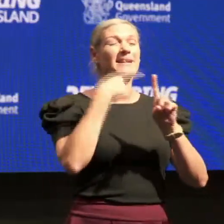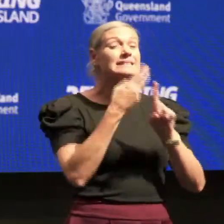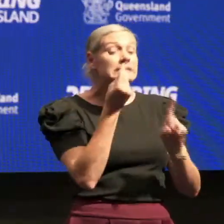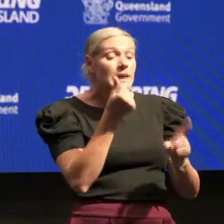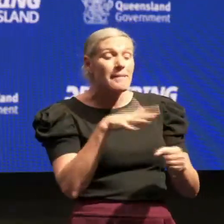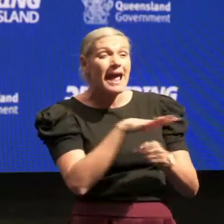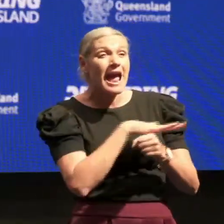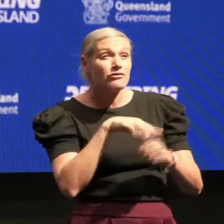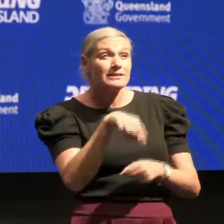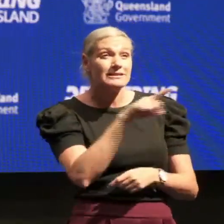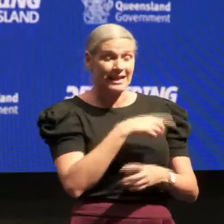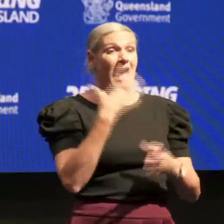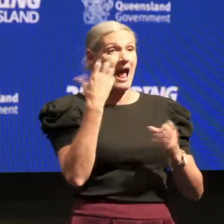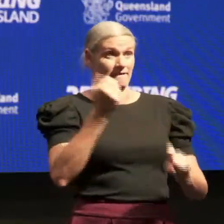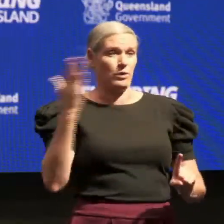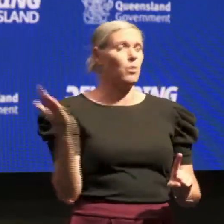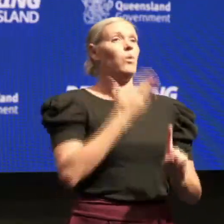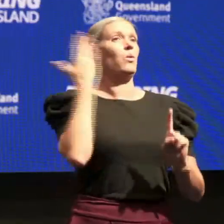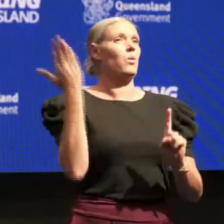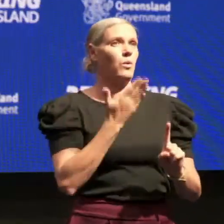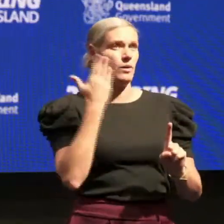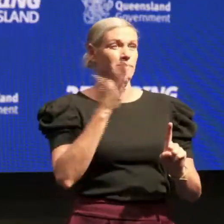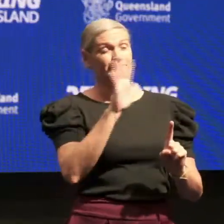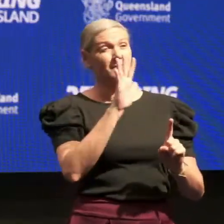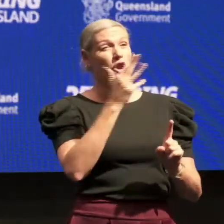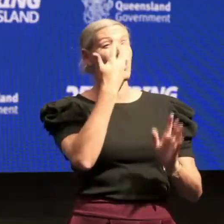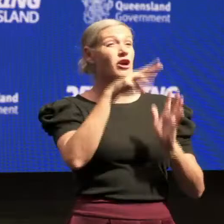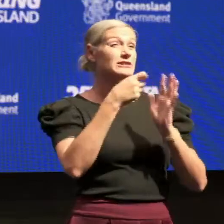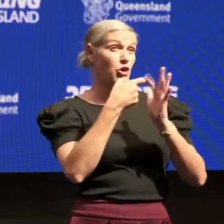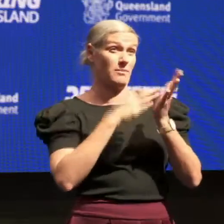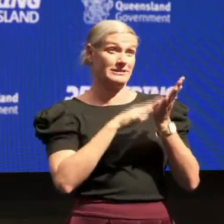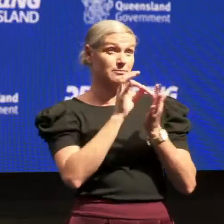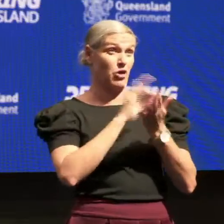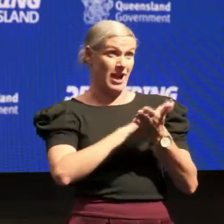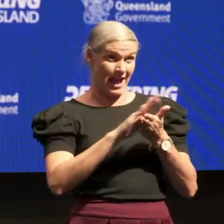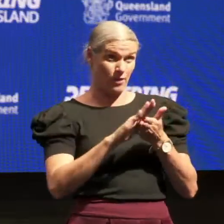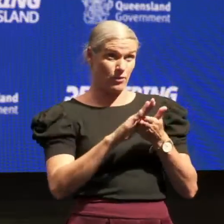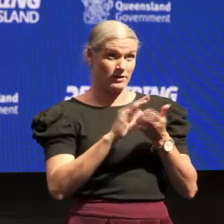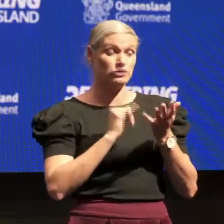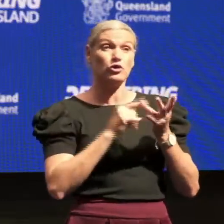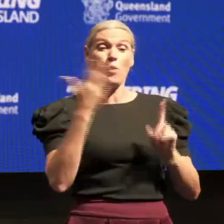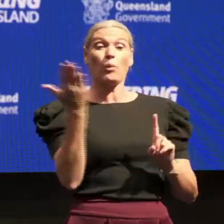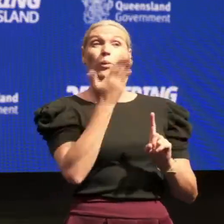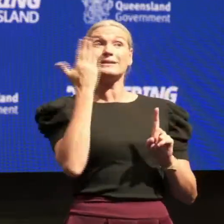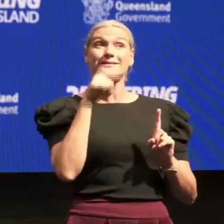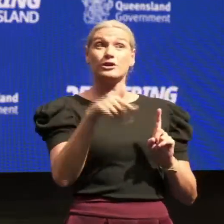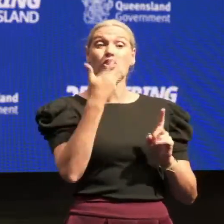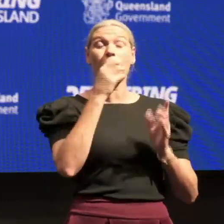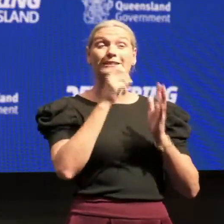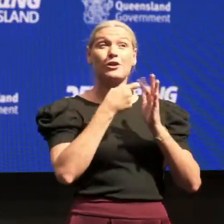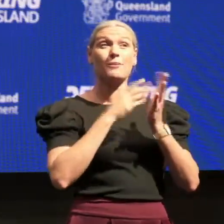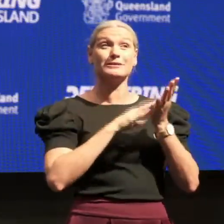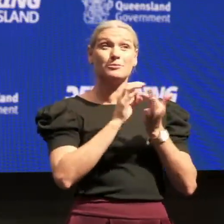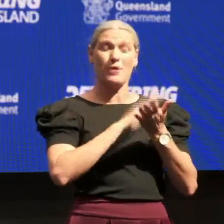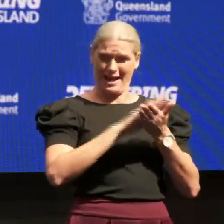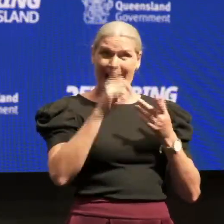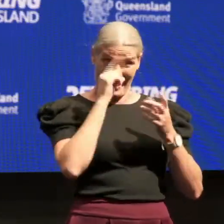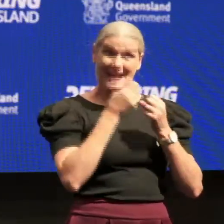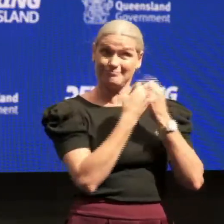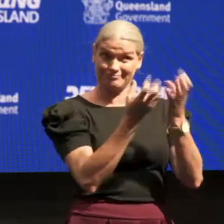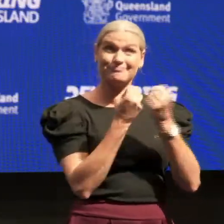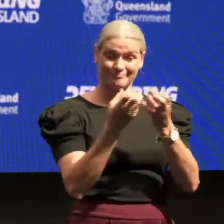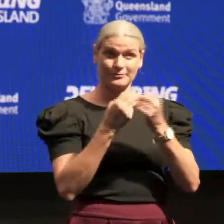some areas local wind gusts to around 90 kilometres an hour. So that's a damaging wind gust. We will see that